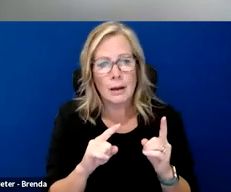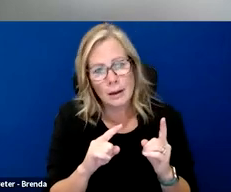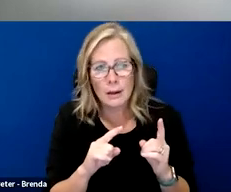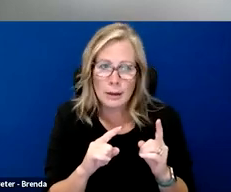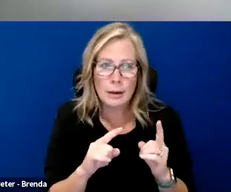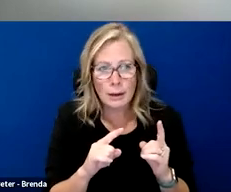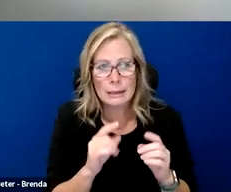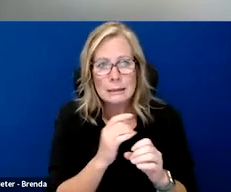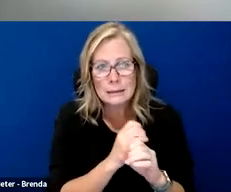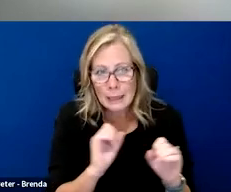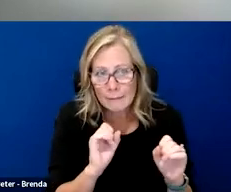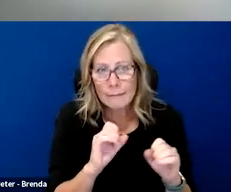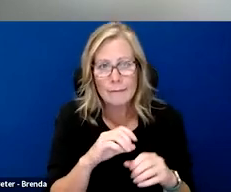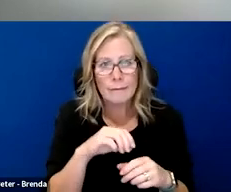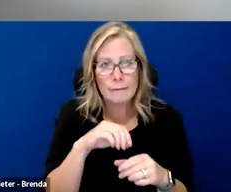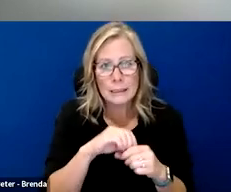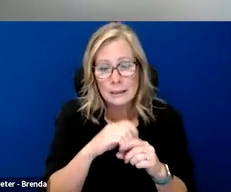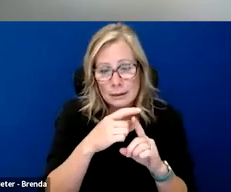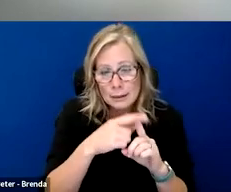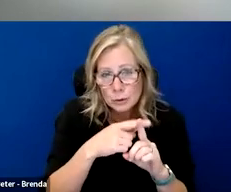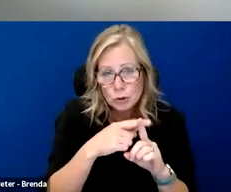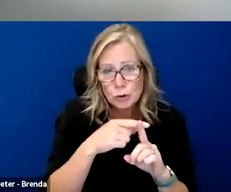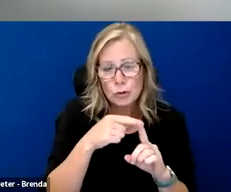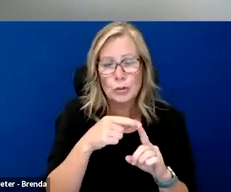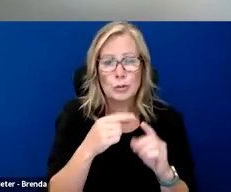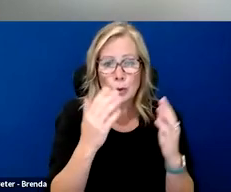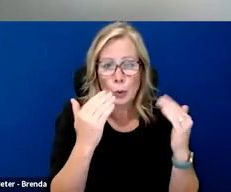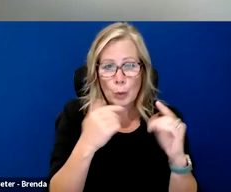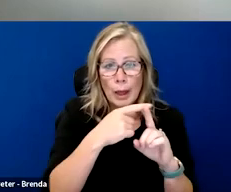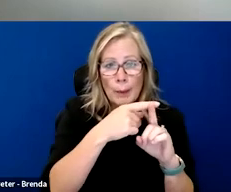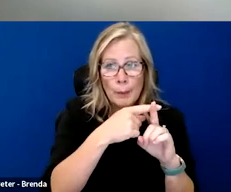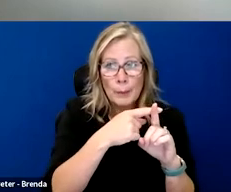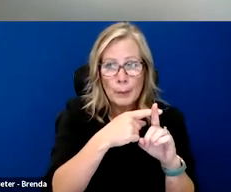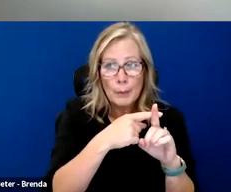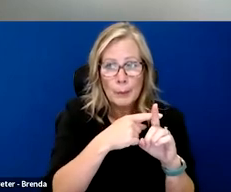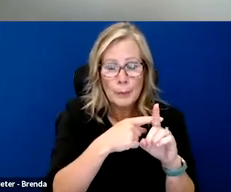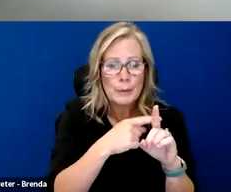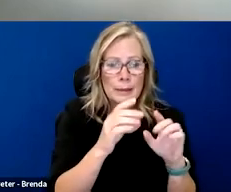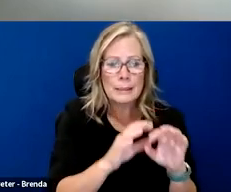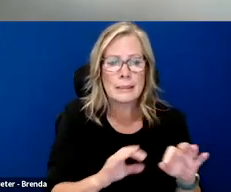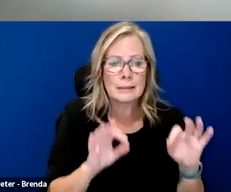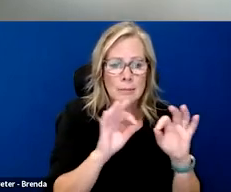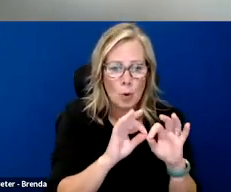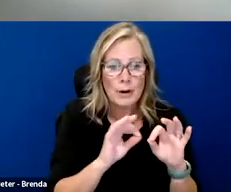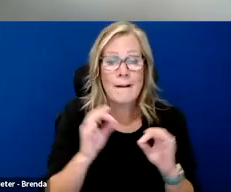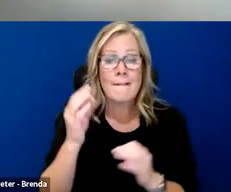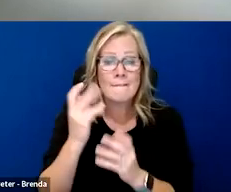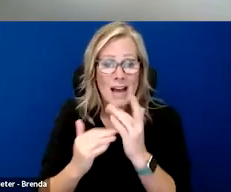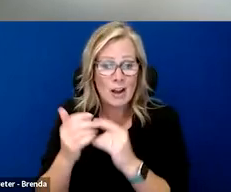getting to that safe indoor temperature has really got to be a priority. Definitely, wildfire smoke can have major impacts on health as well.